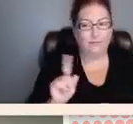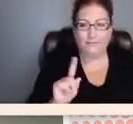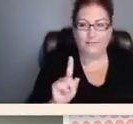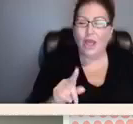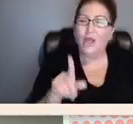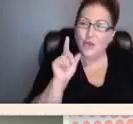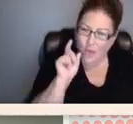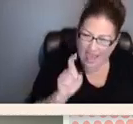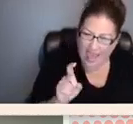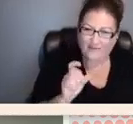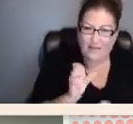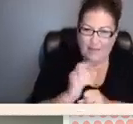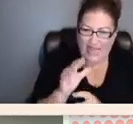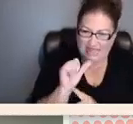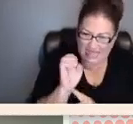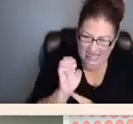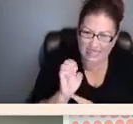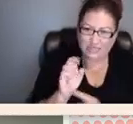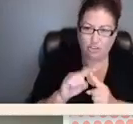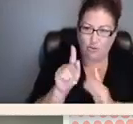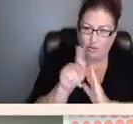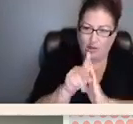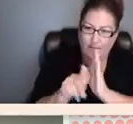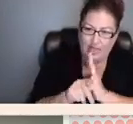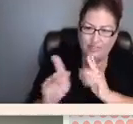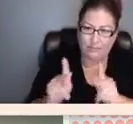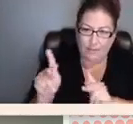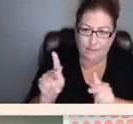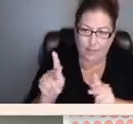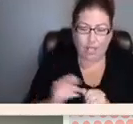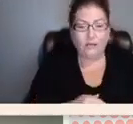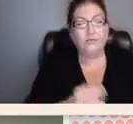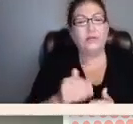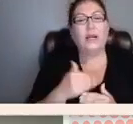make the case to the policymaker. Next slide.